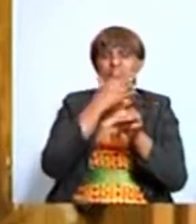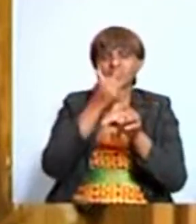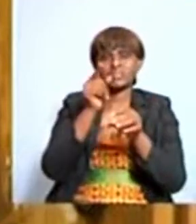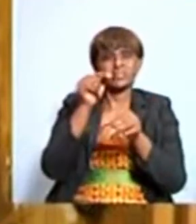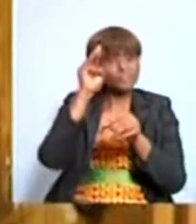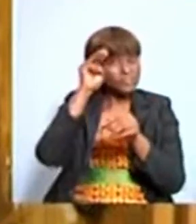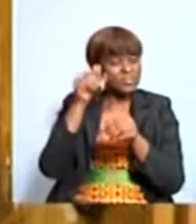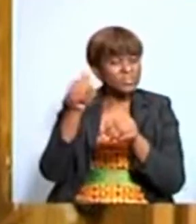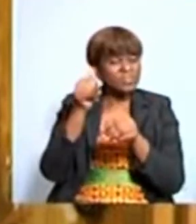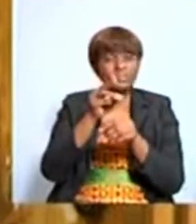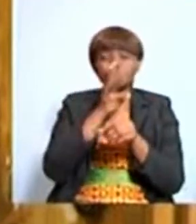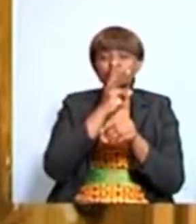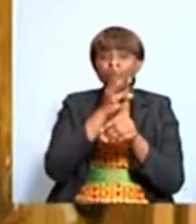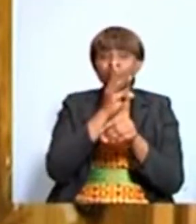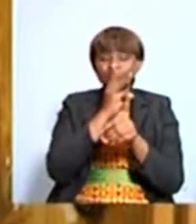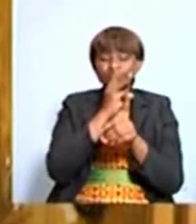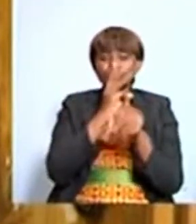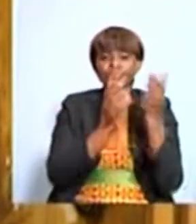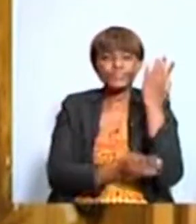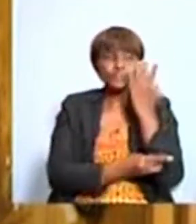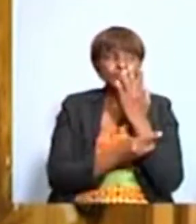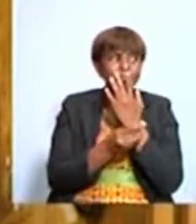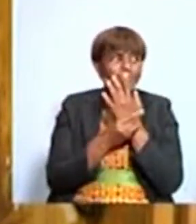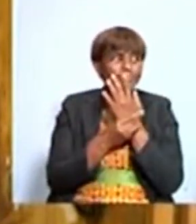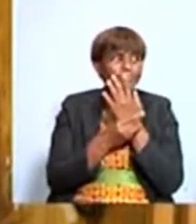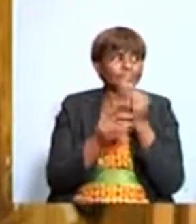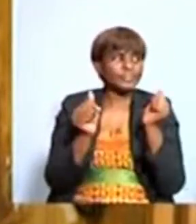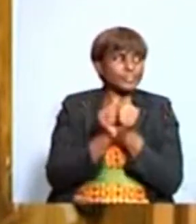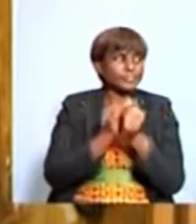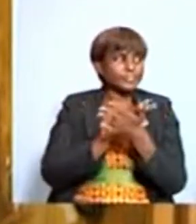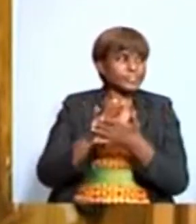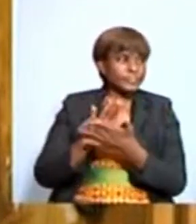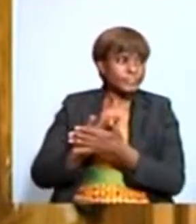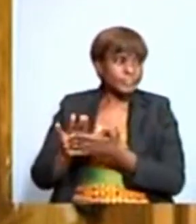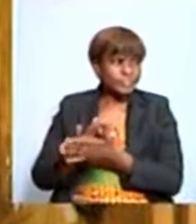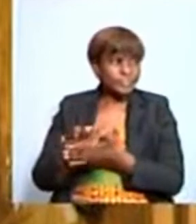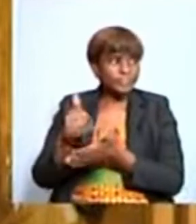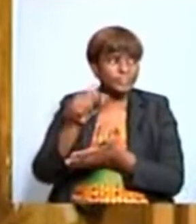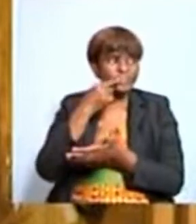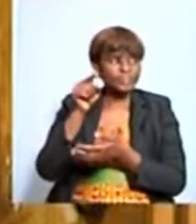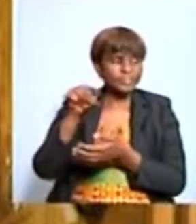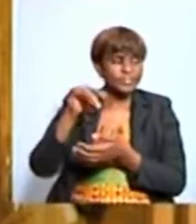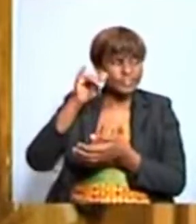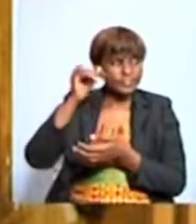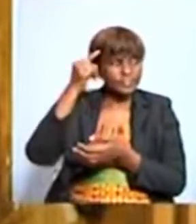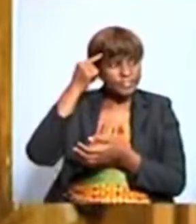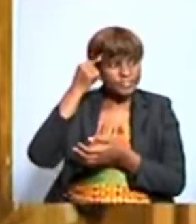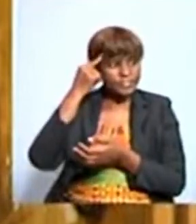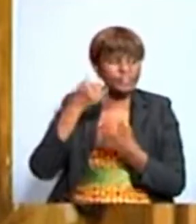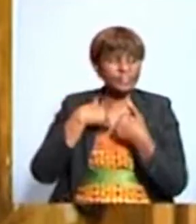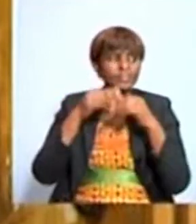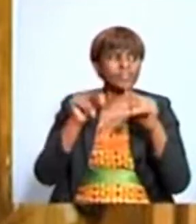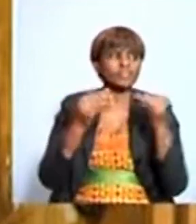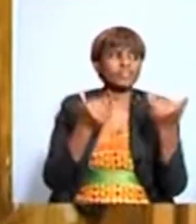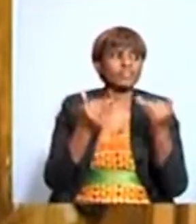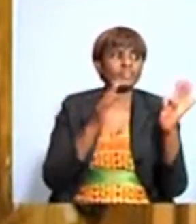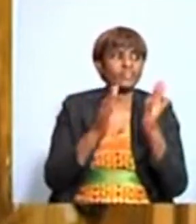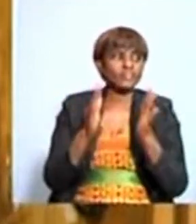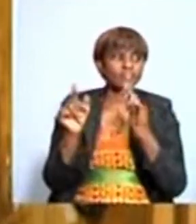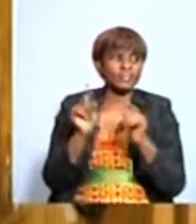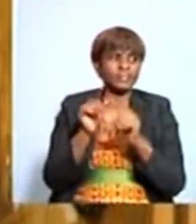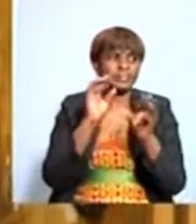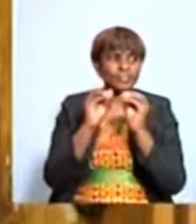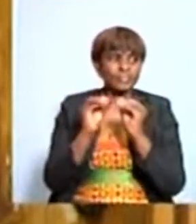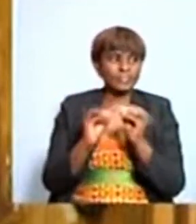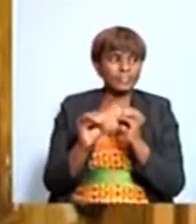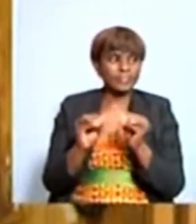the Minister of Water and Development and Sanitation did say that government has no immediate plans to